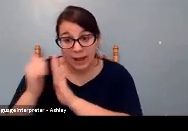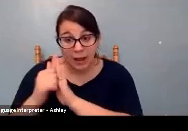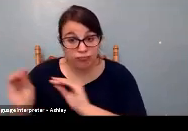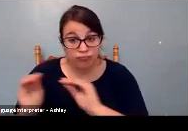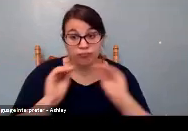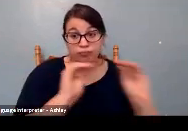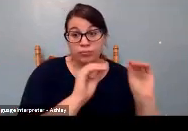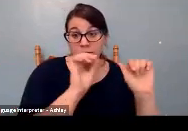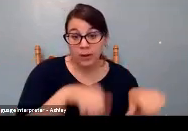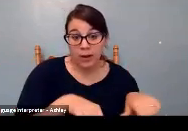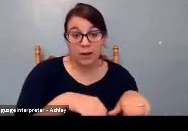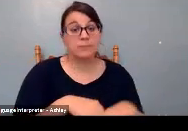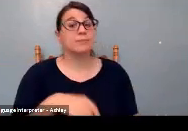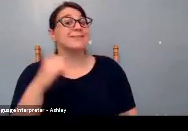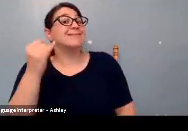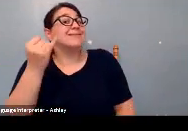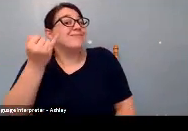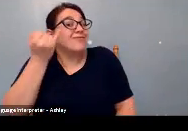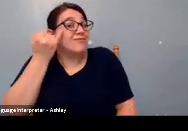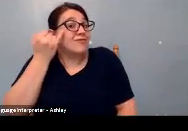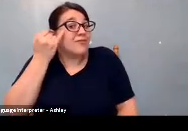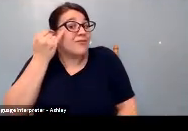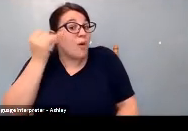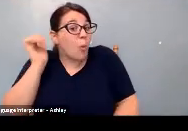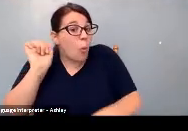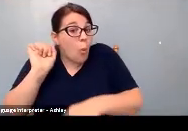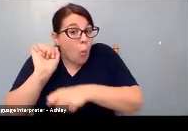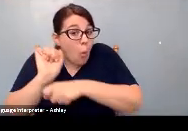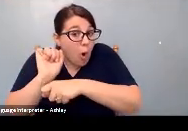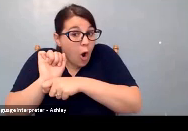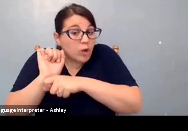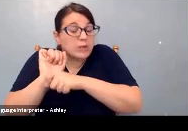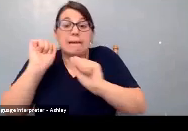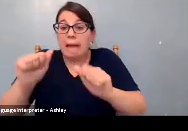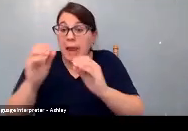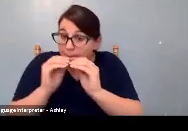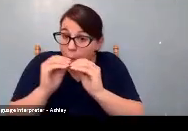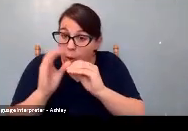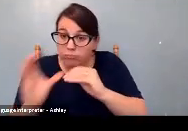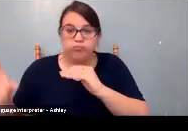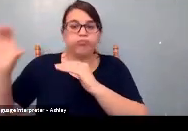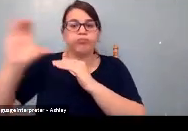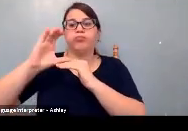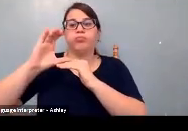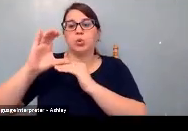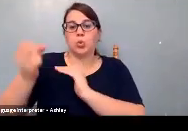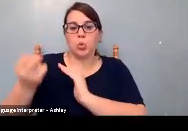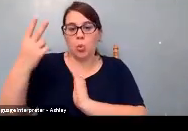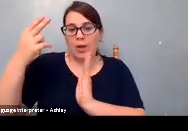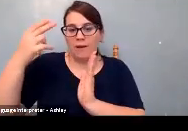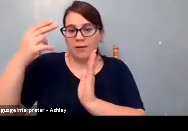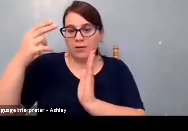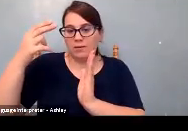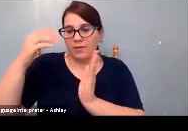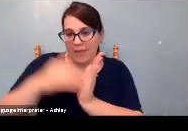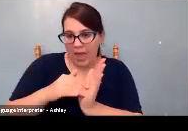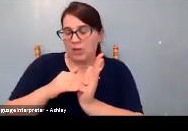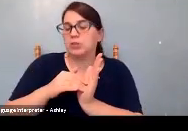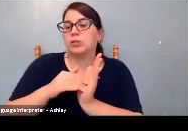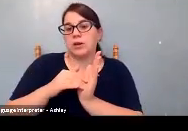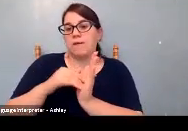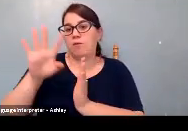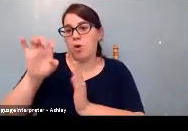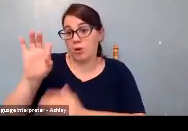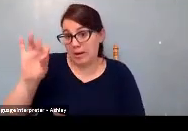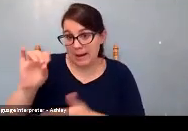contribute up to an additional $12,490 of employment earnings to an account, bringing the total maximum